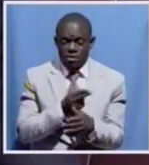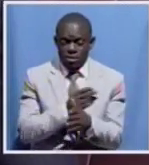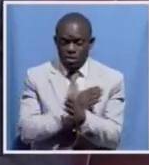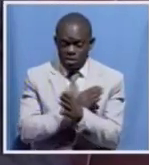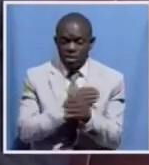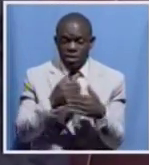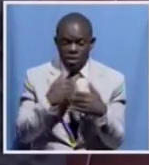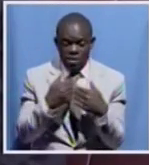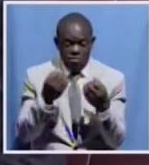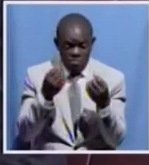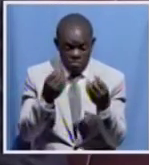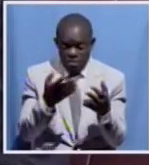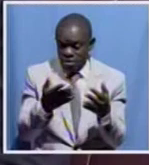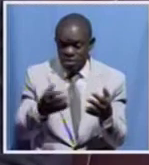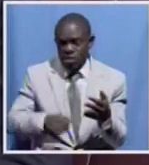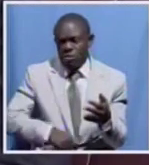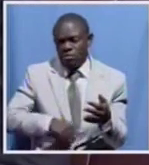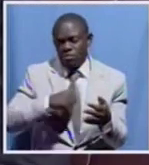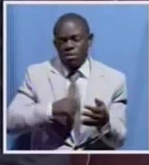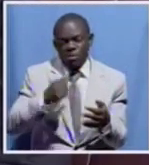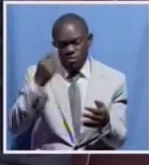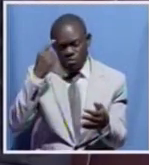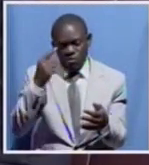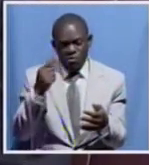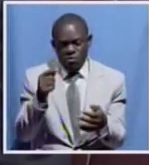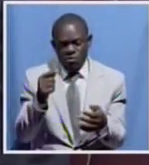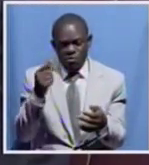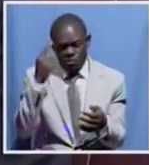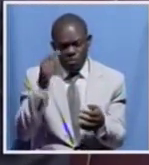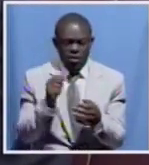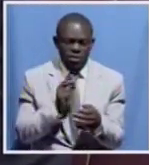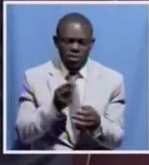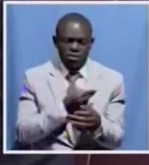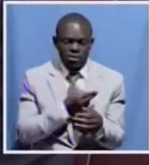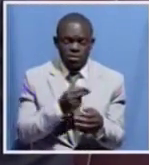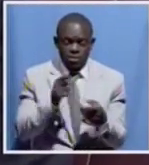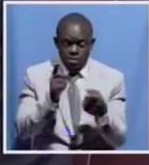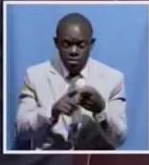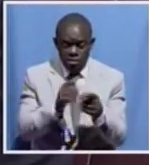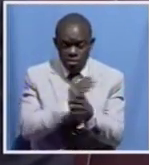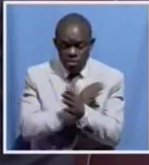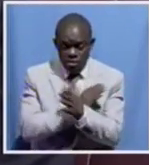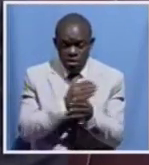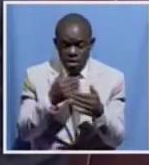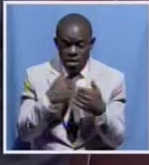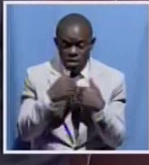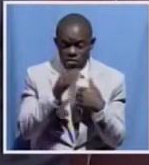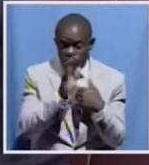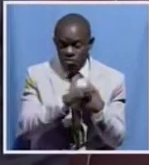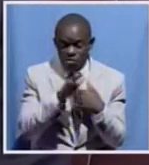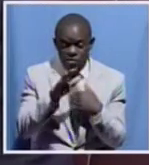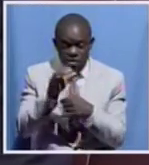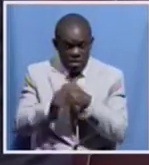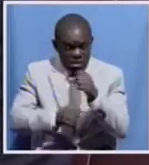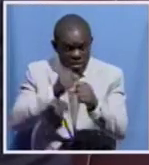off. We have an undisrupted record of 55 years of peace and stability. We have